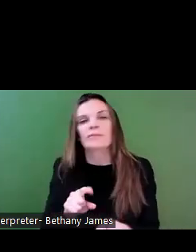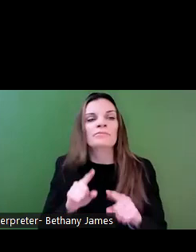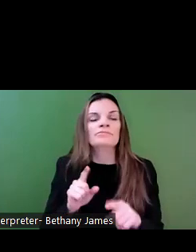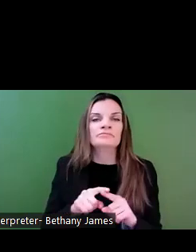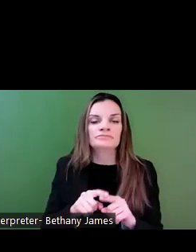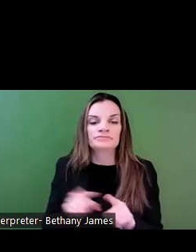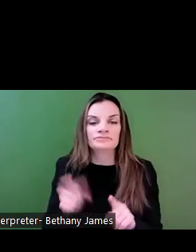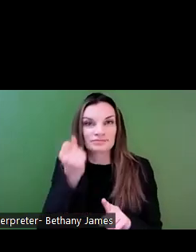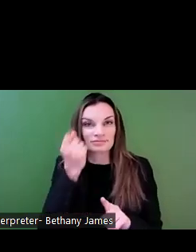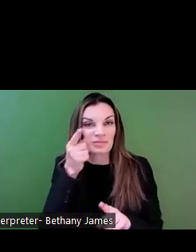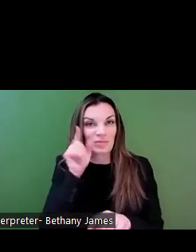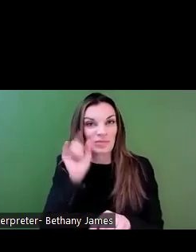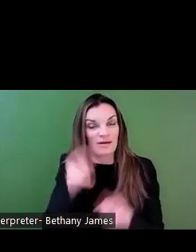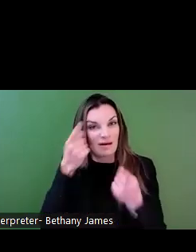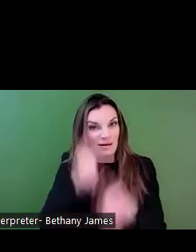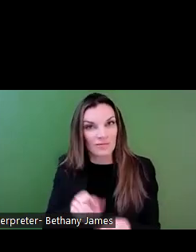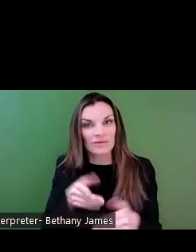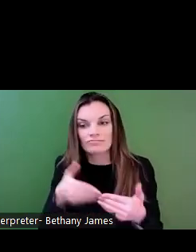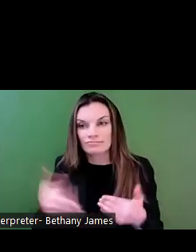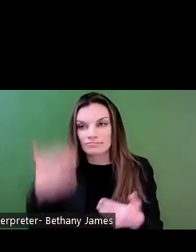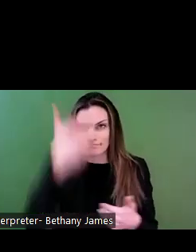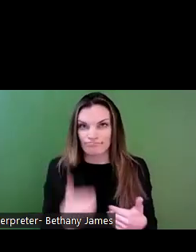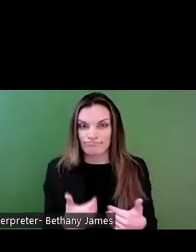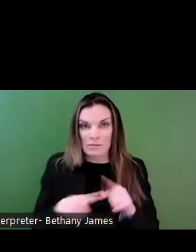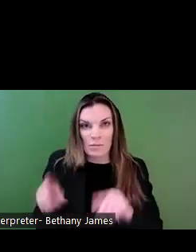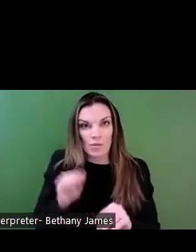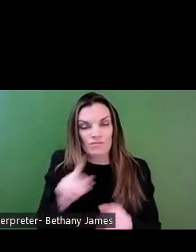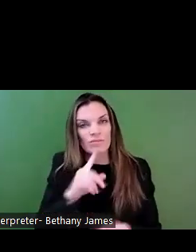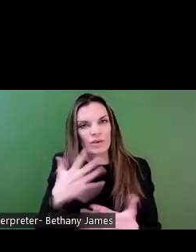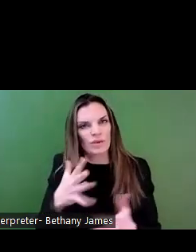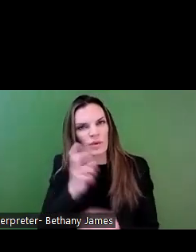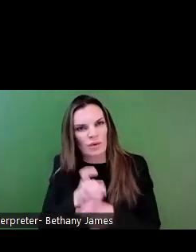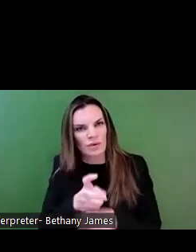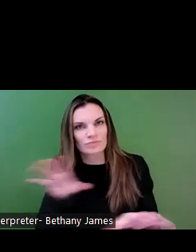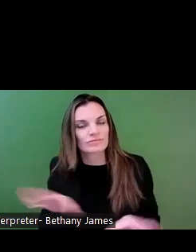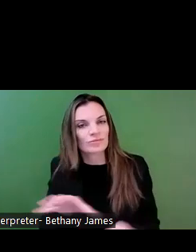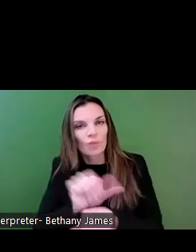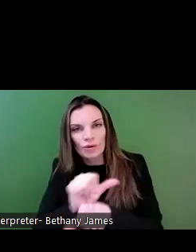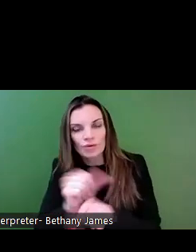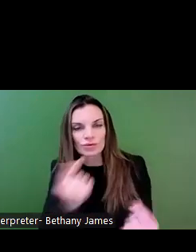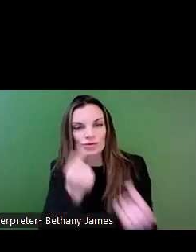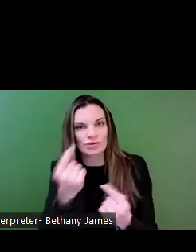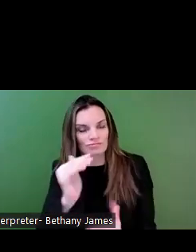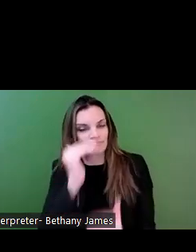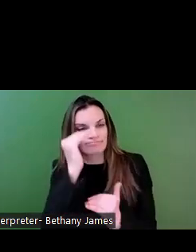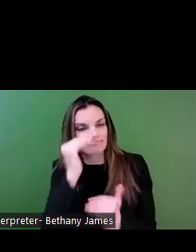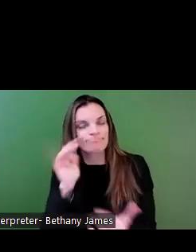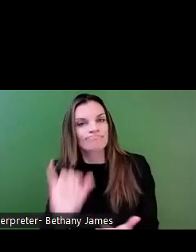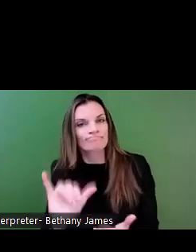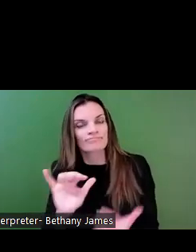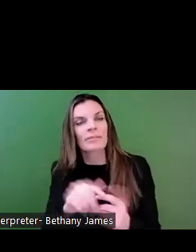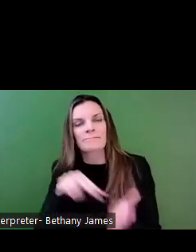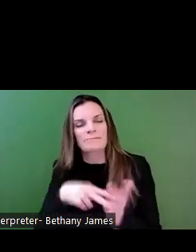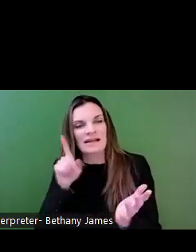to perform a job or even parts of a job. Those planning or preparing to return to work following a stroke may need to explore